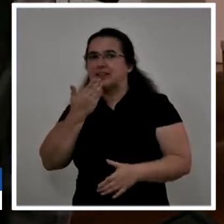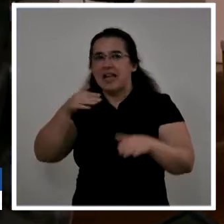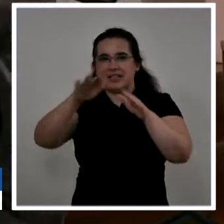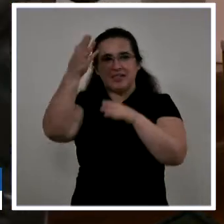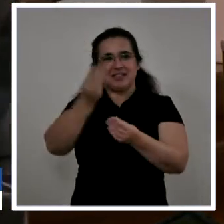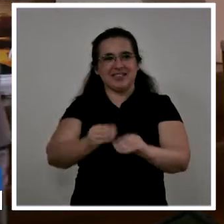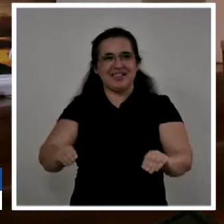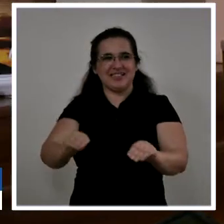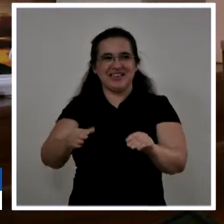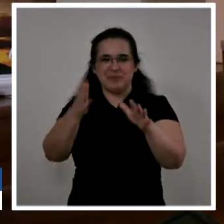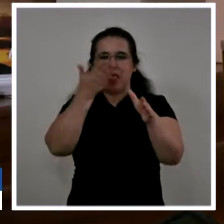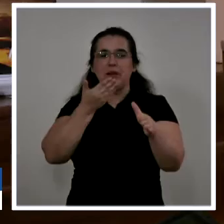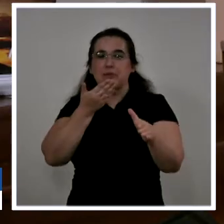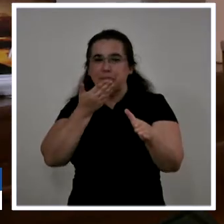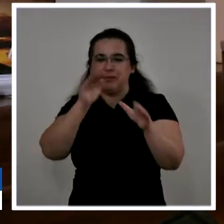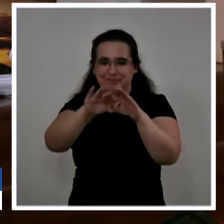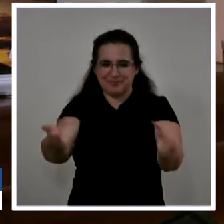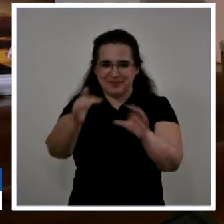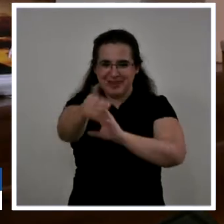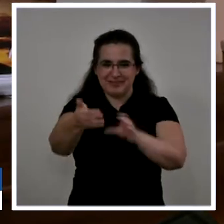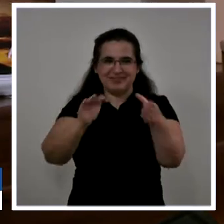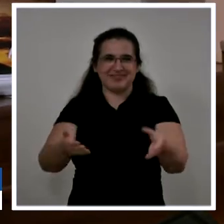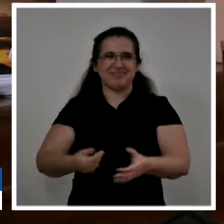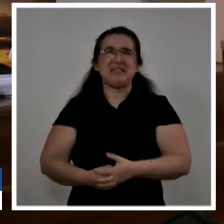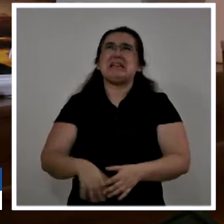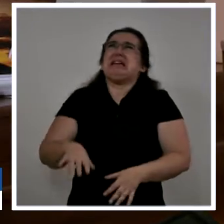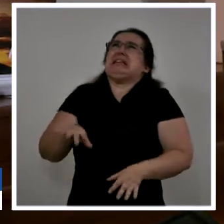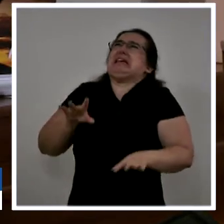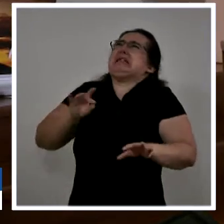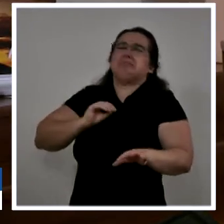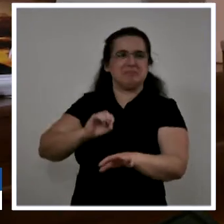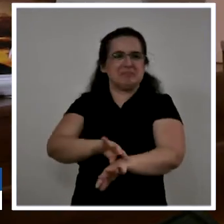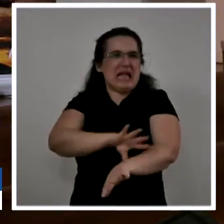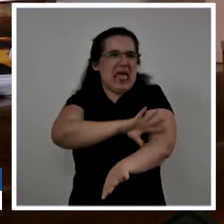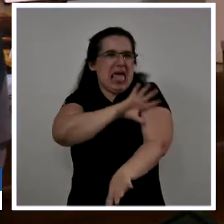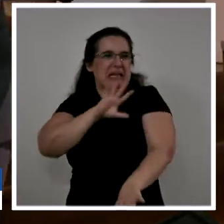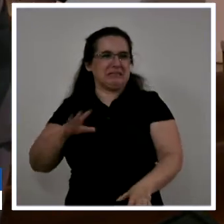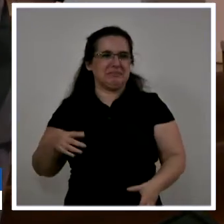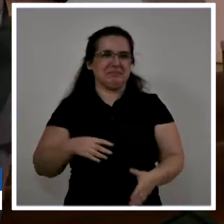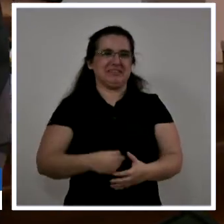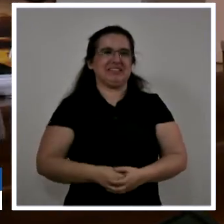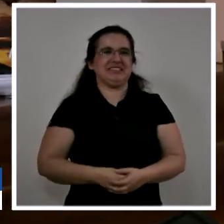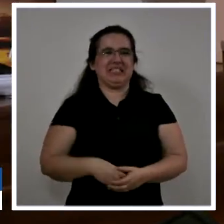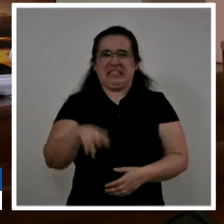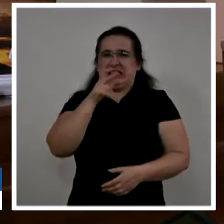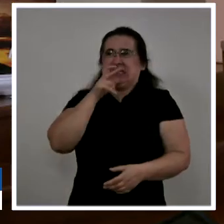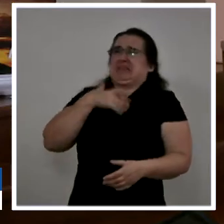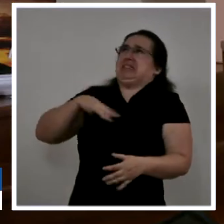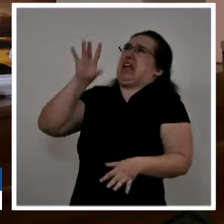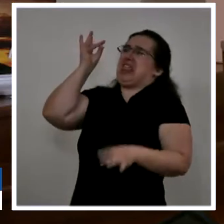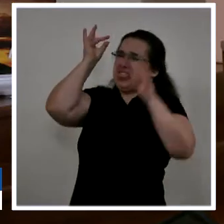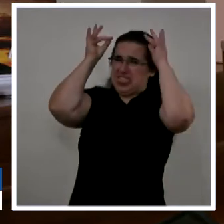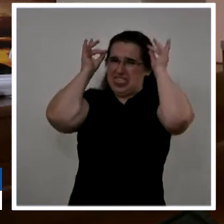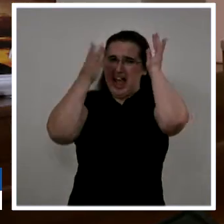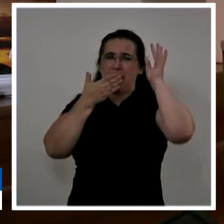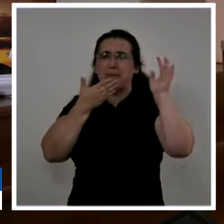criança com um bocadinho de saliva. And I would be like, oh! E eu ficava horrorizado com aquilo.